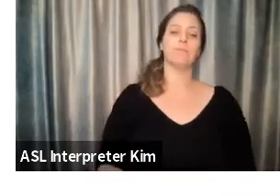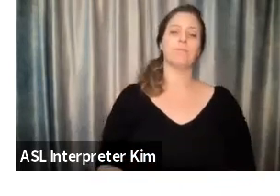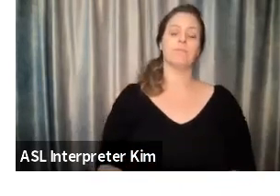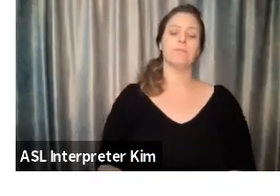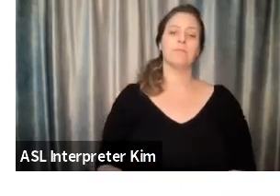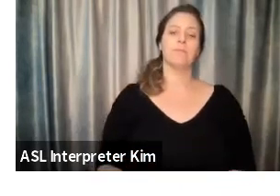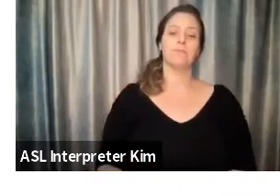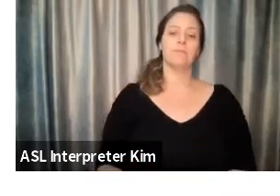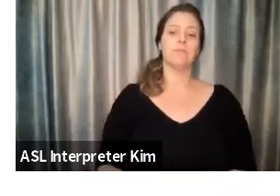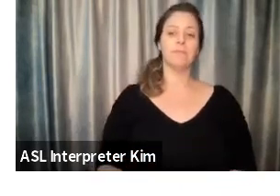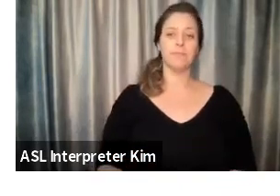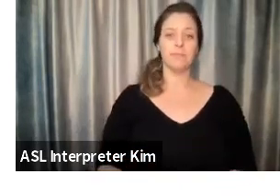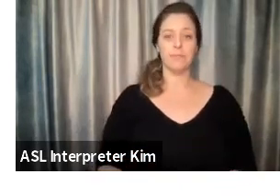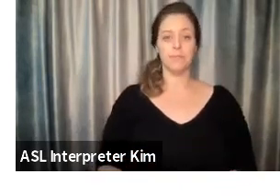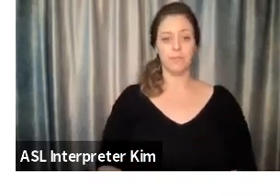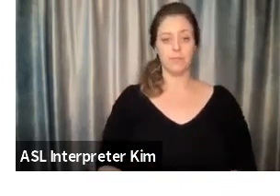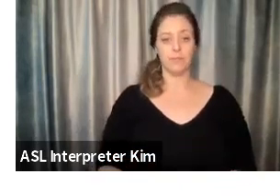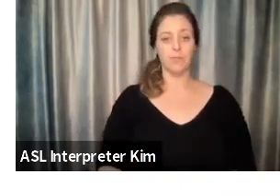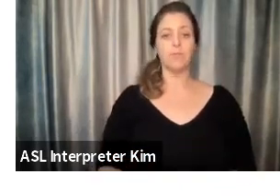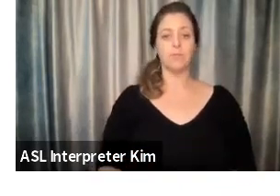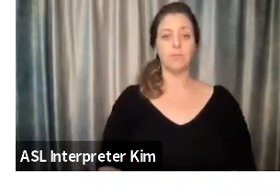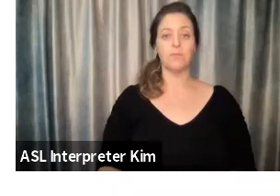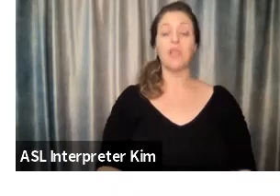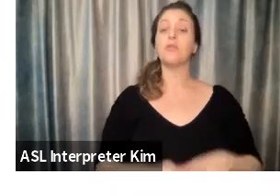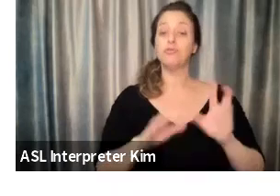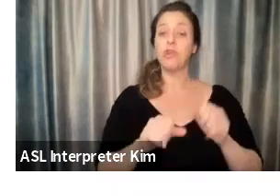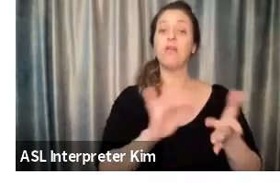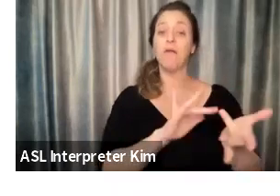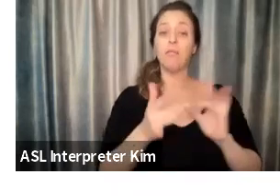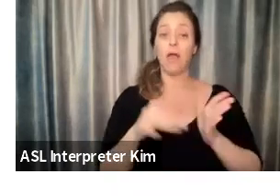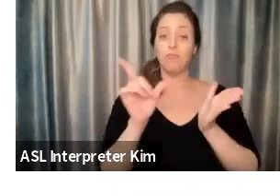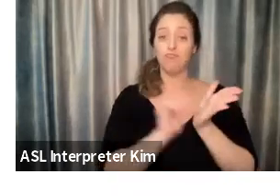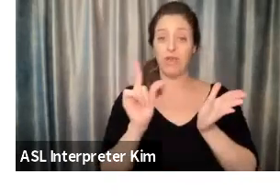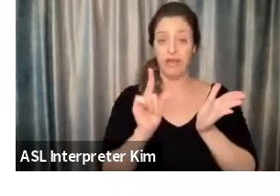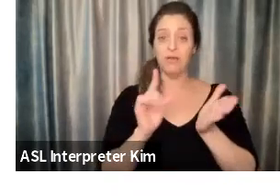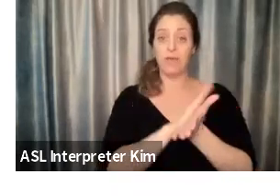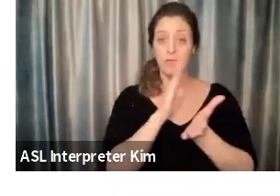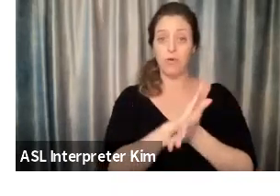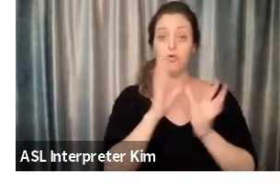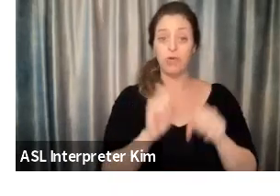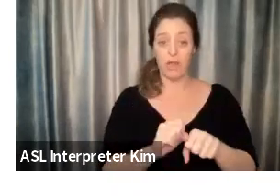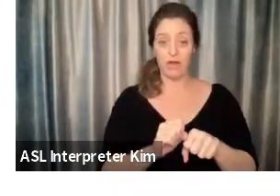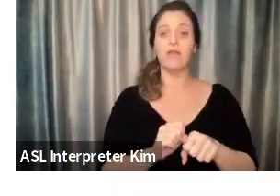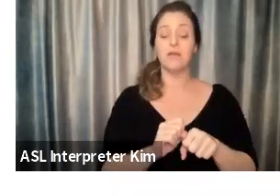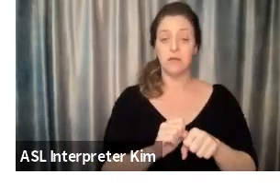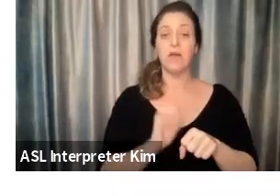the process, so the application can be printed online from our twinriversusd.org website. And once